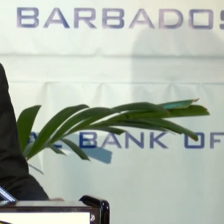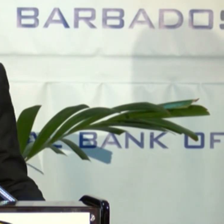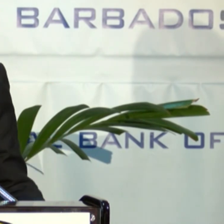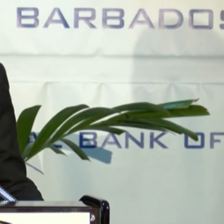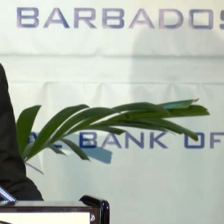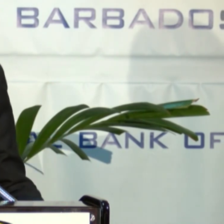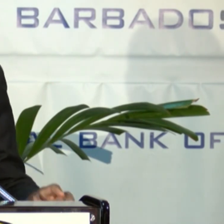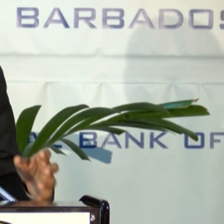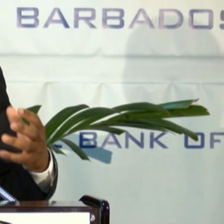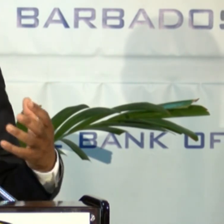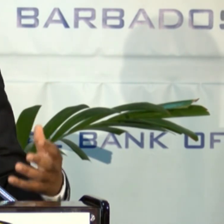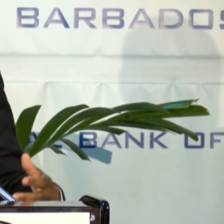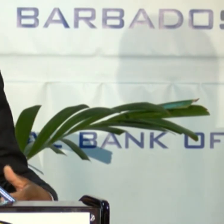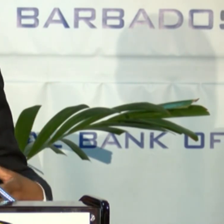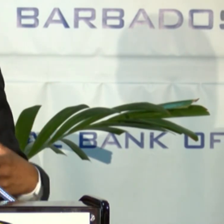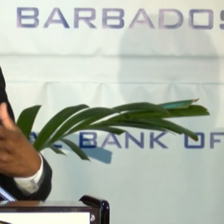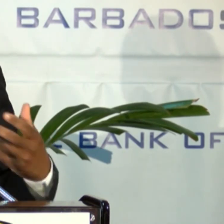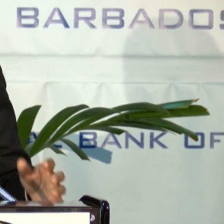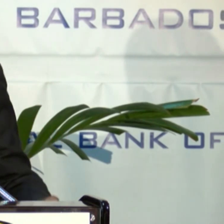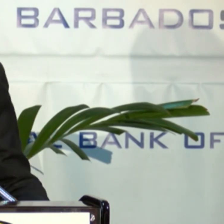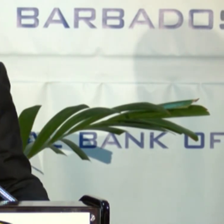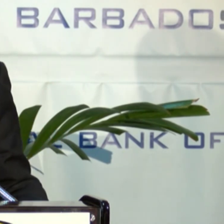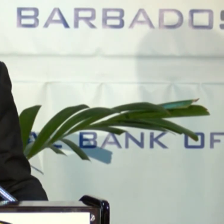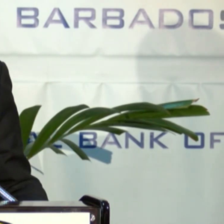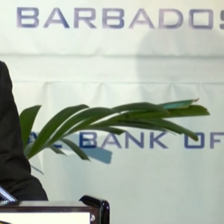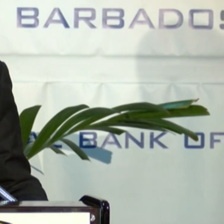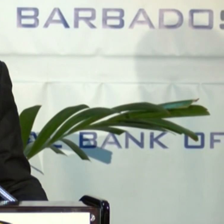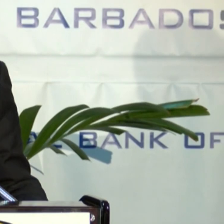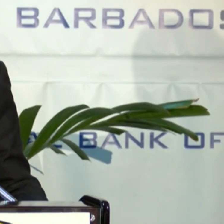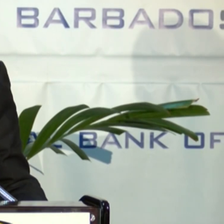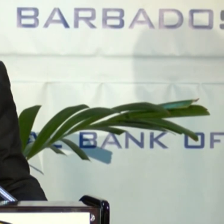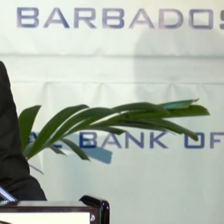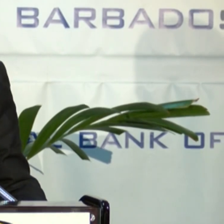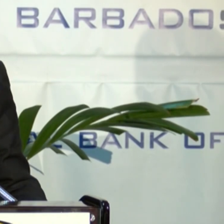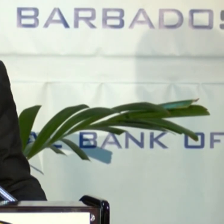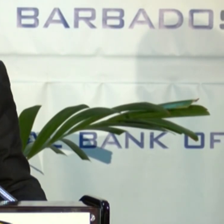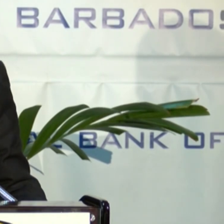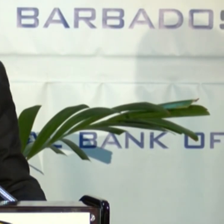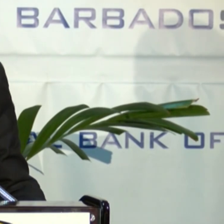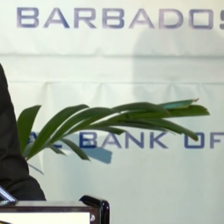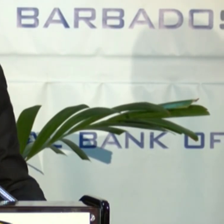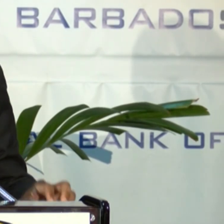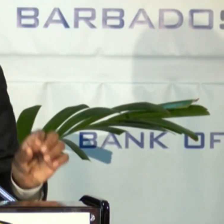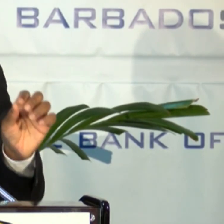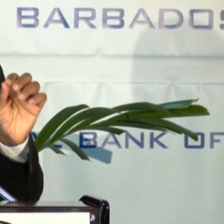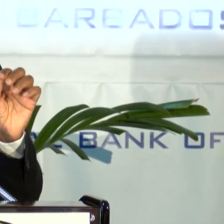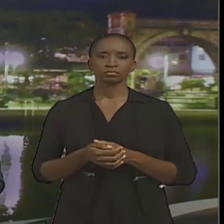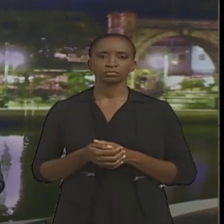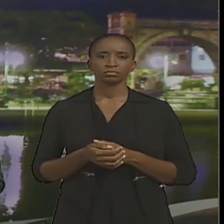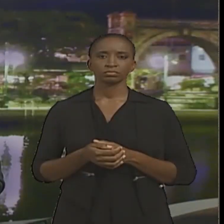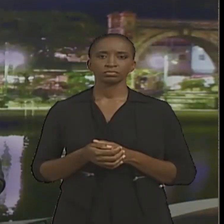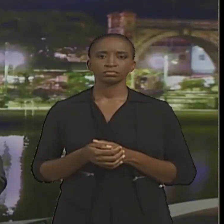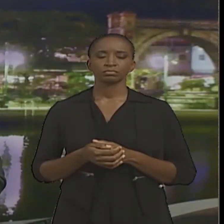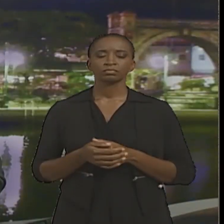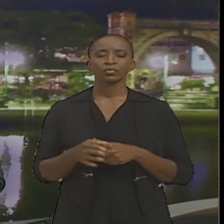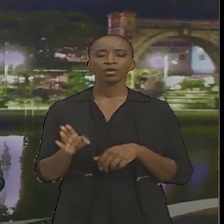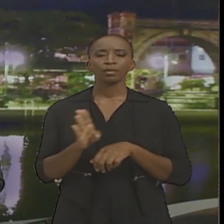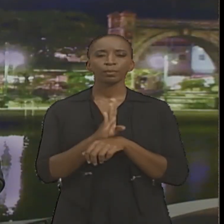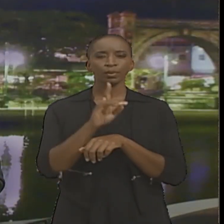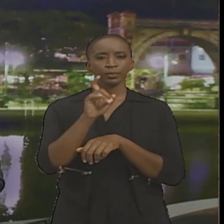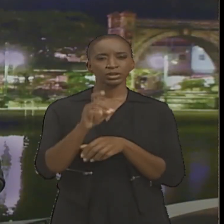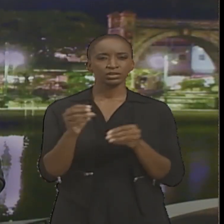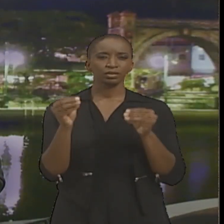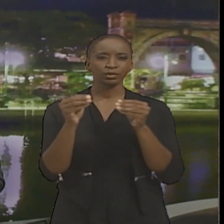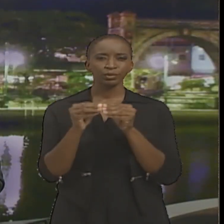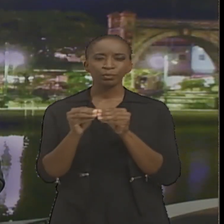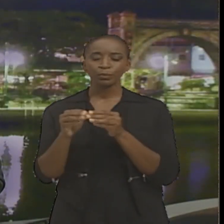had a conversation last week which suggests that will be gathering some momentum as we go forward. In other news now,